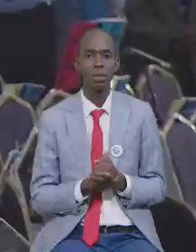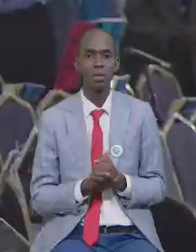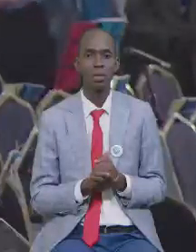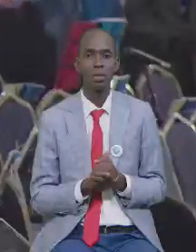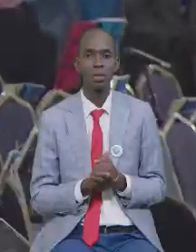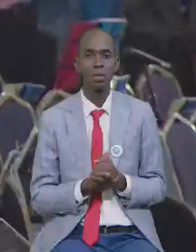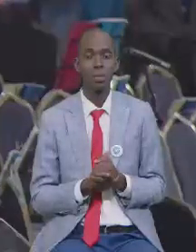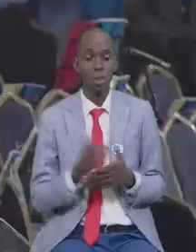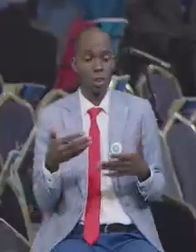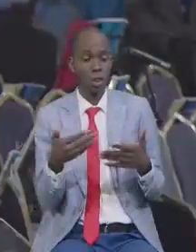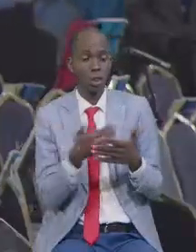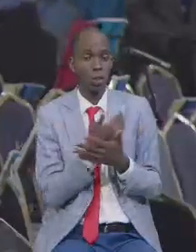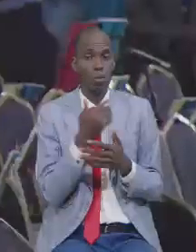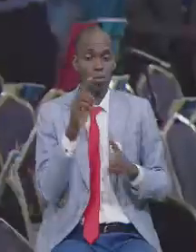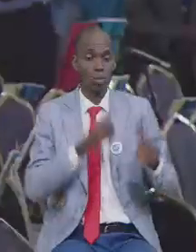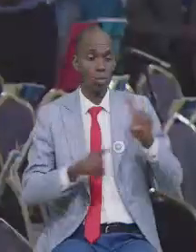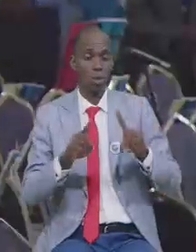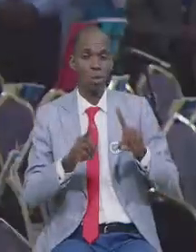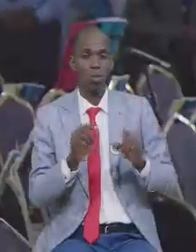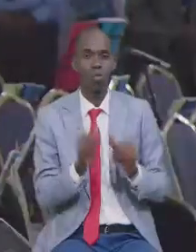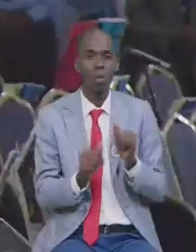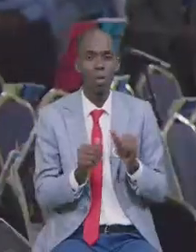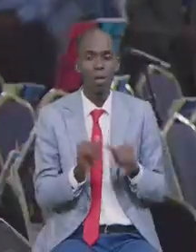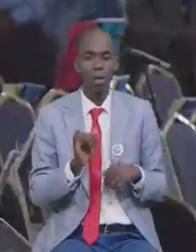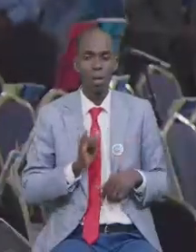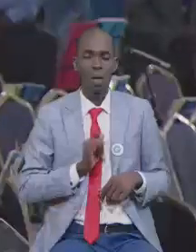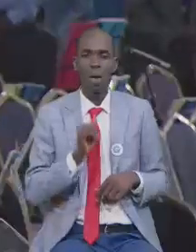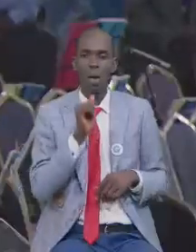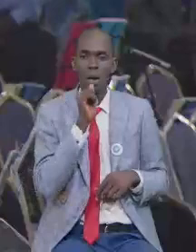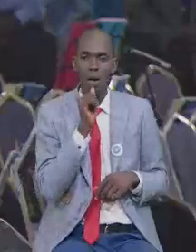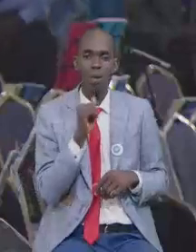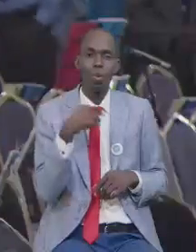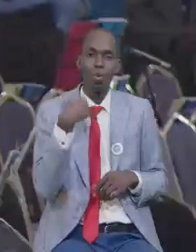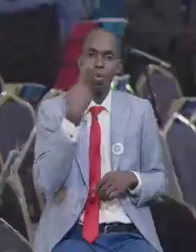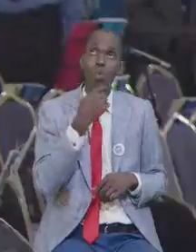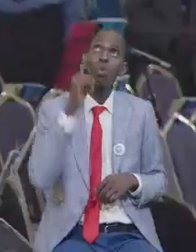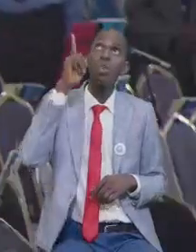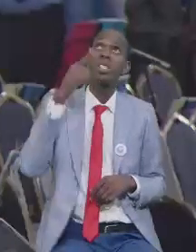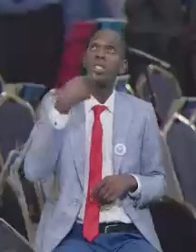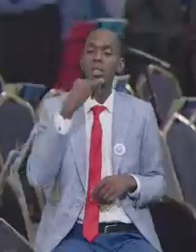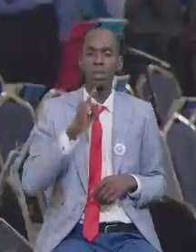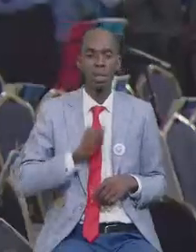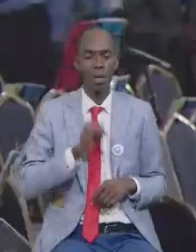A new song, I am who he says I am.